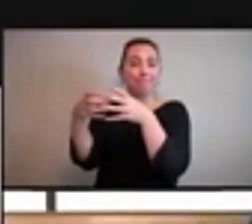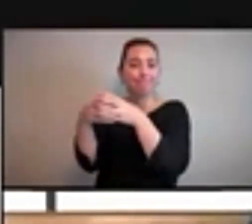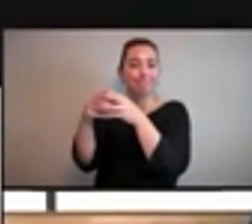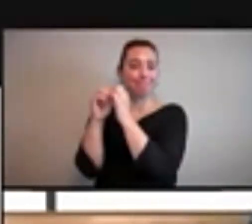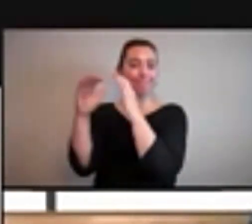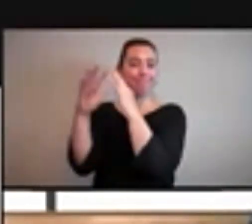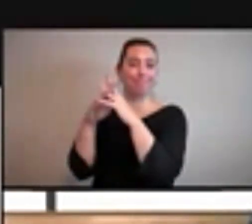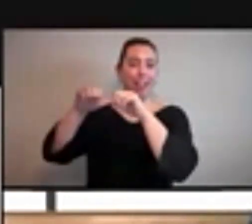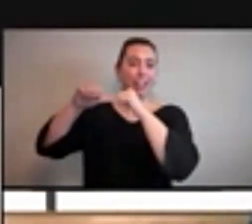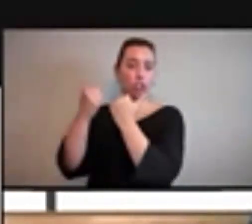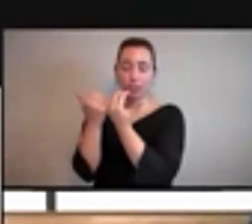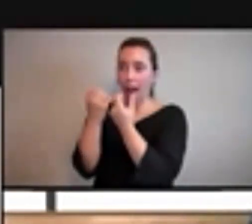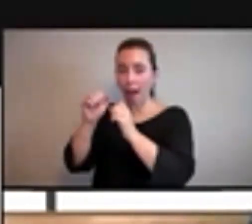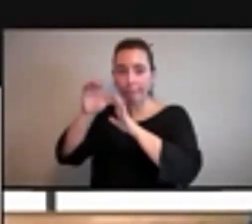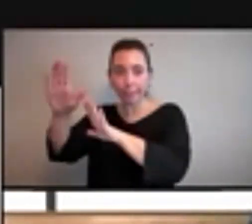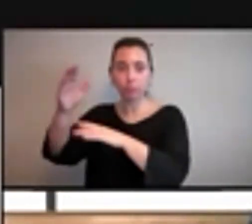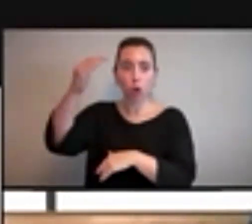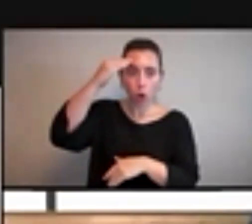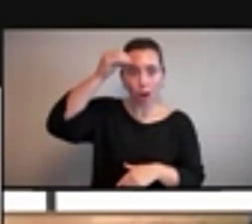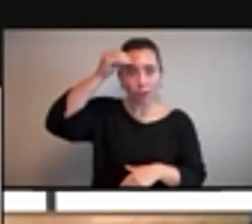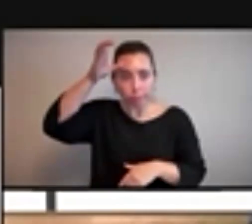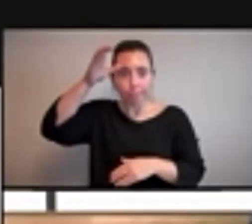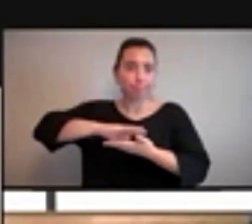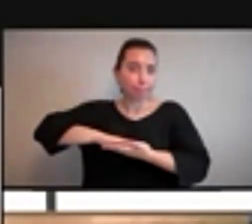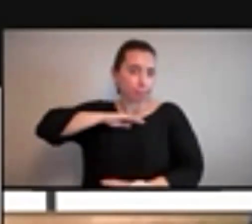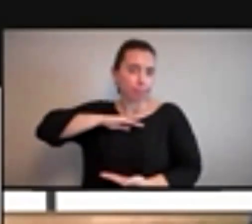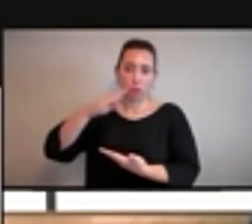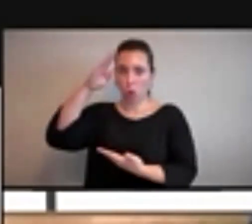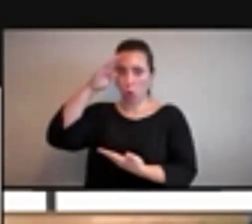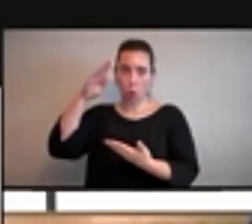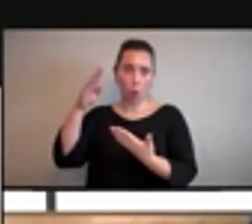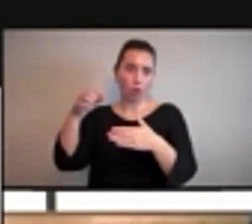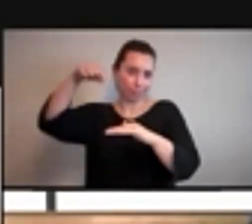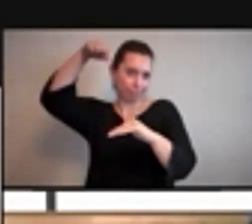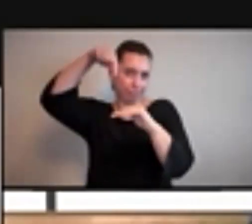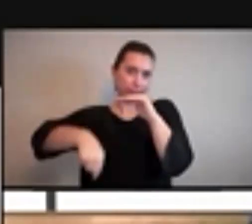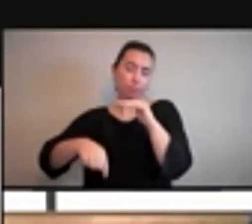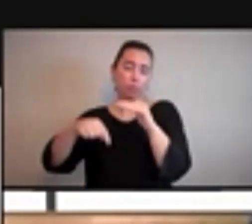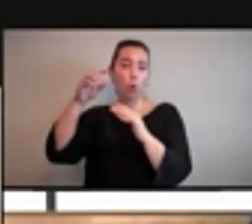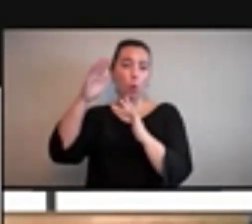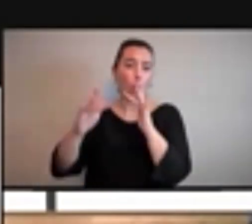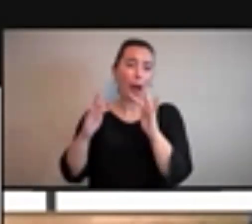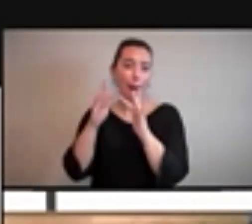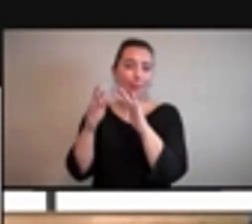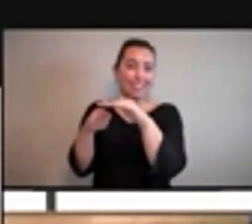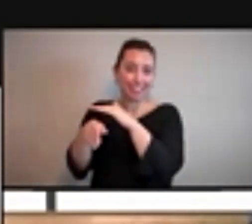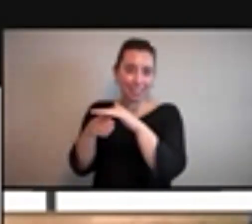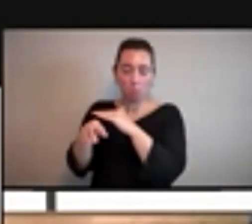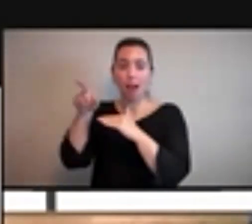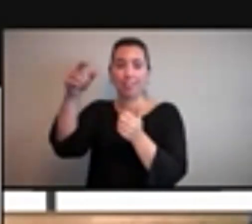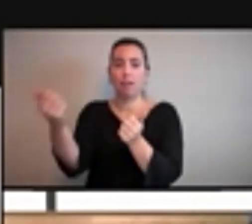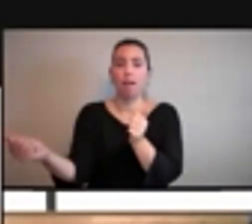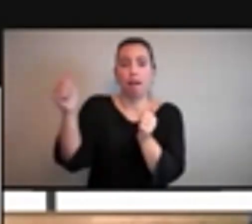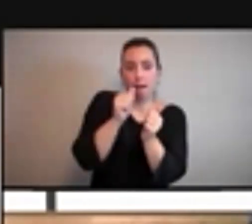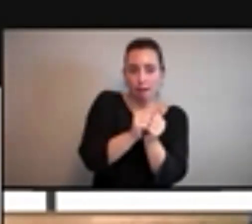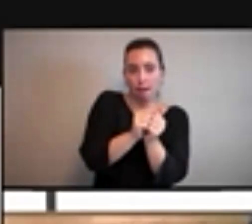all the knowledge and expertise about web accessibility, especially in this case, for the community of